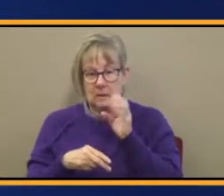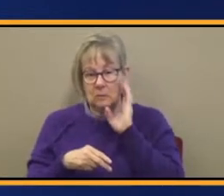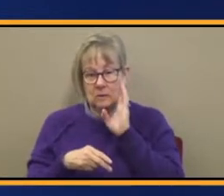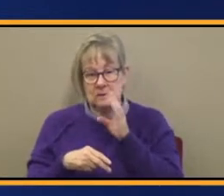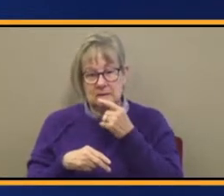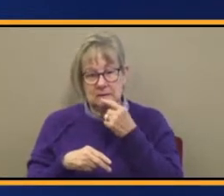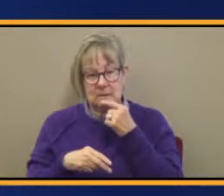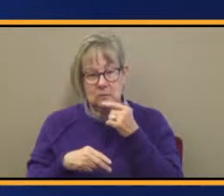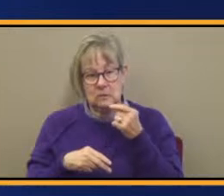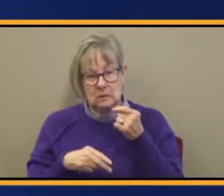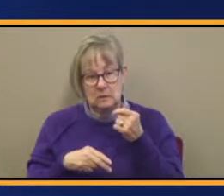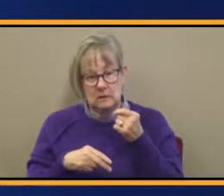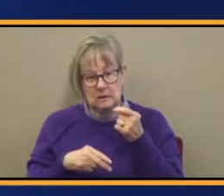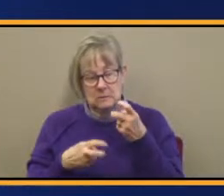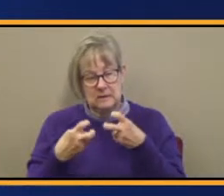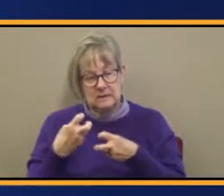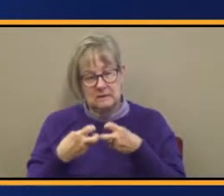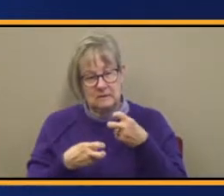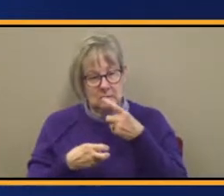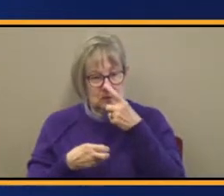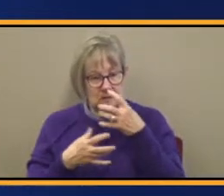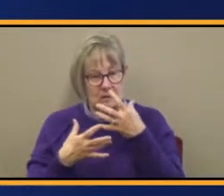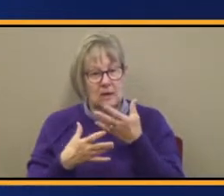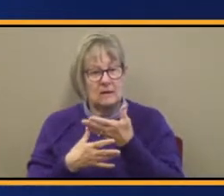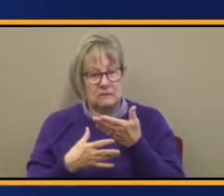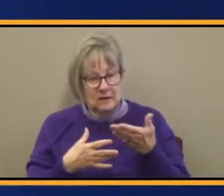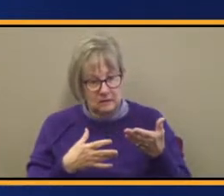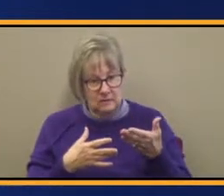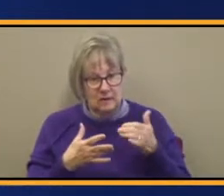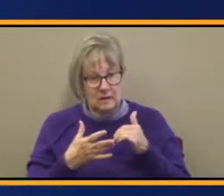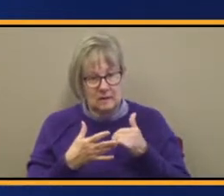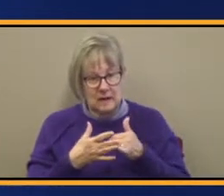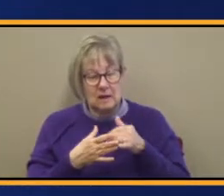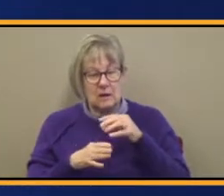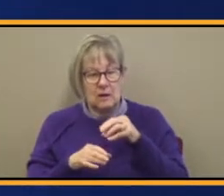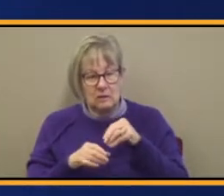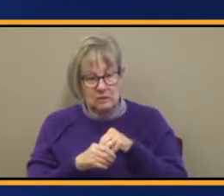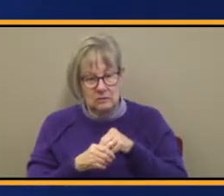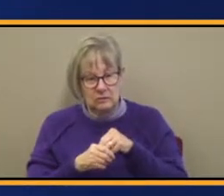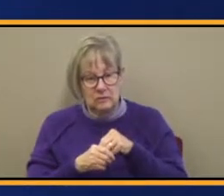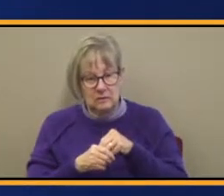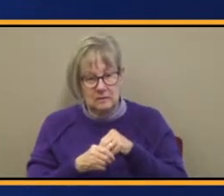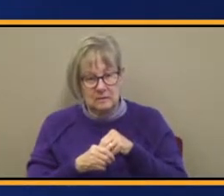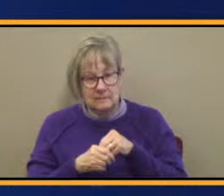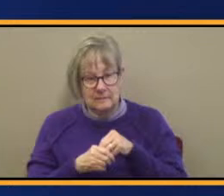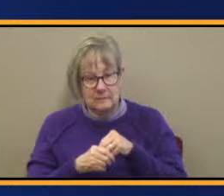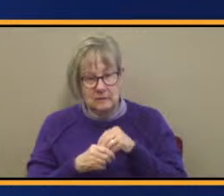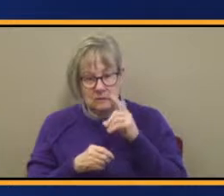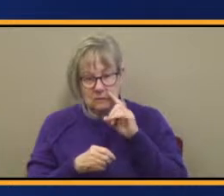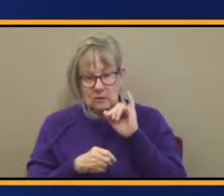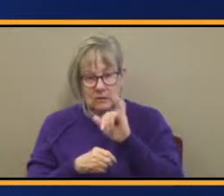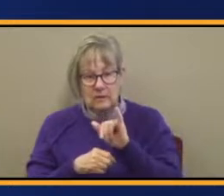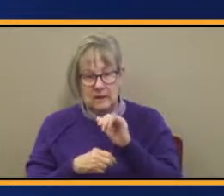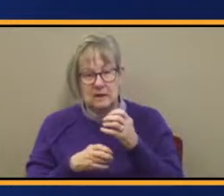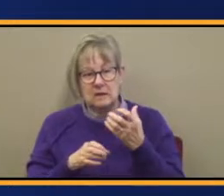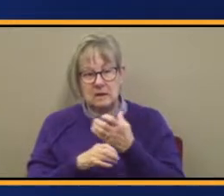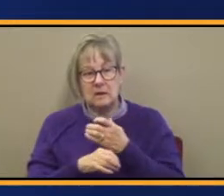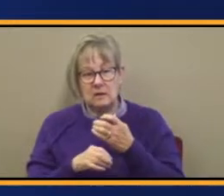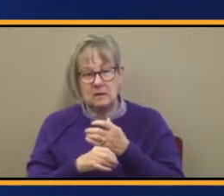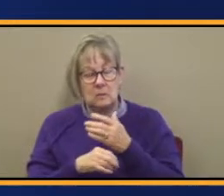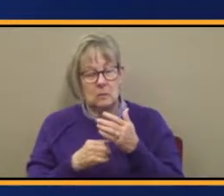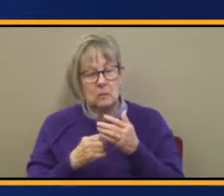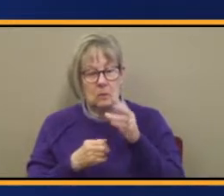It's going to be a little tough because there's a lot of factors that come into this play for that calculations,